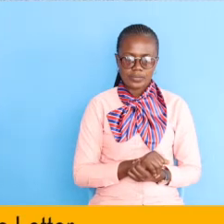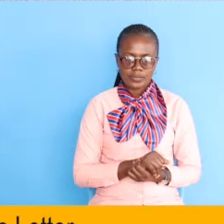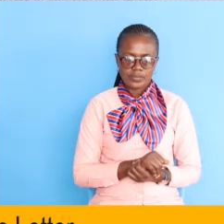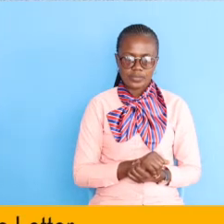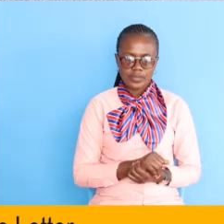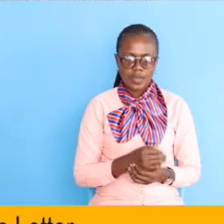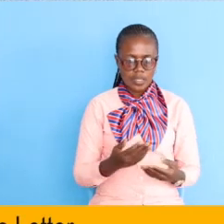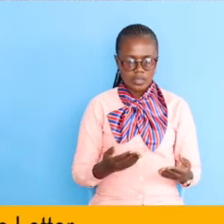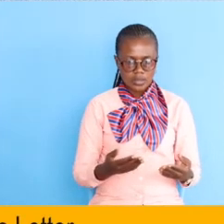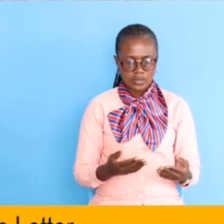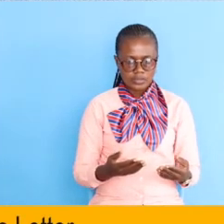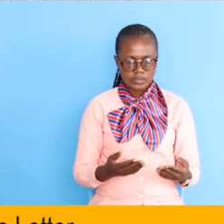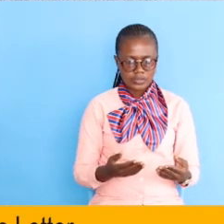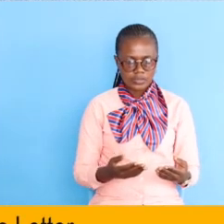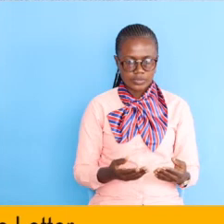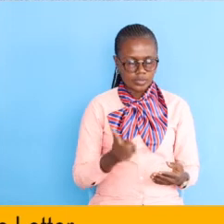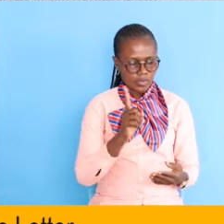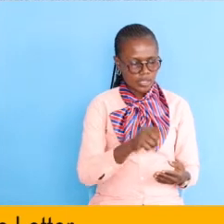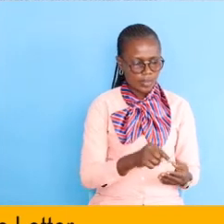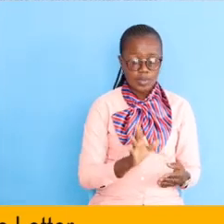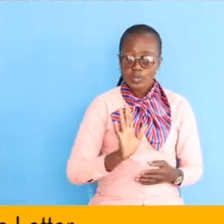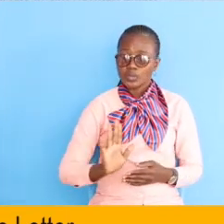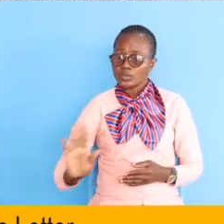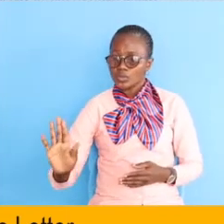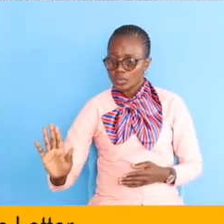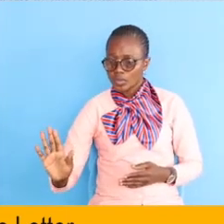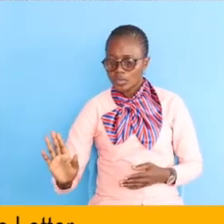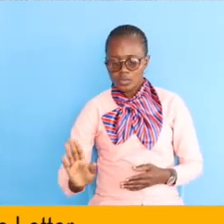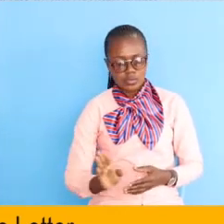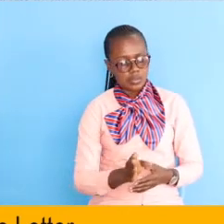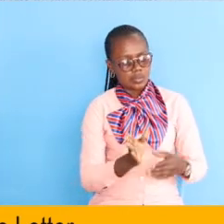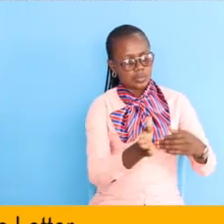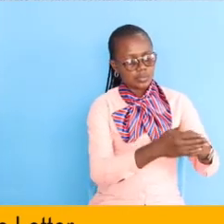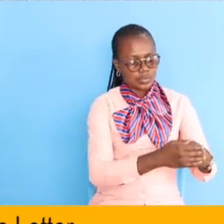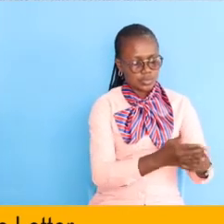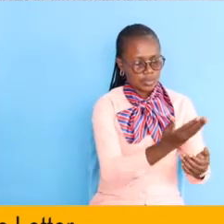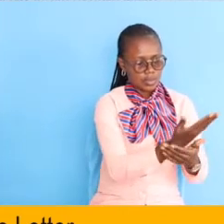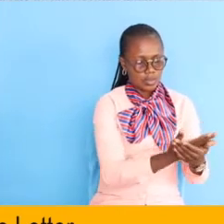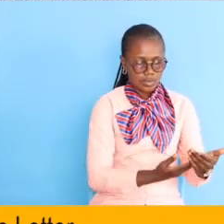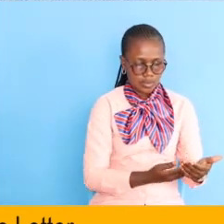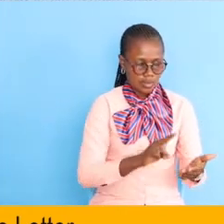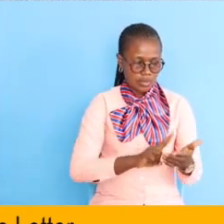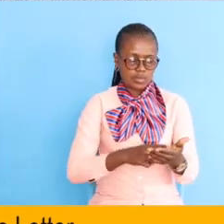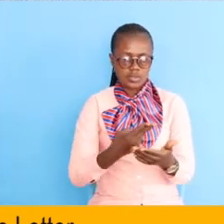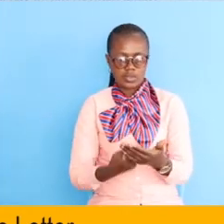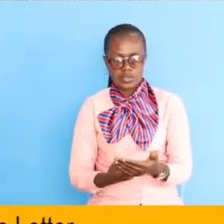have yours faithfully as a complementary clause, the